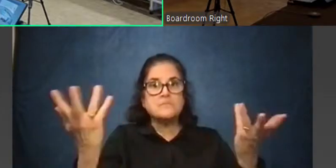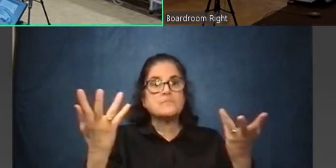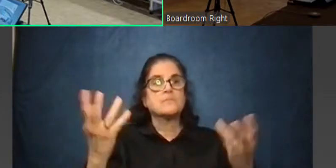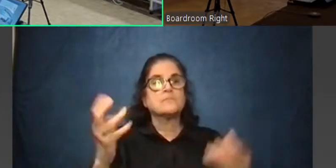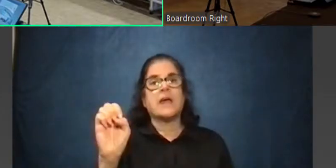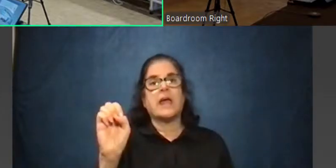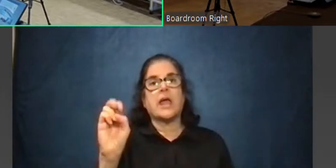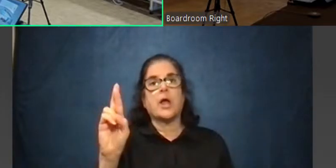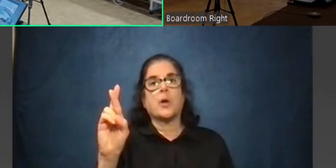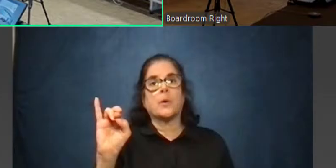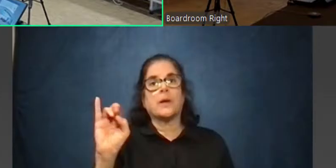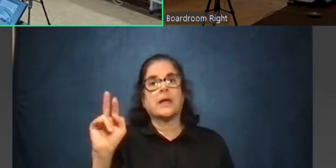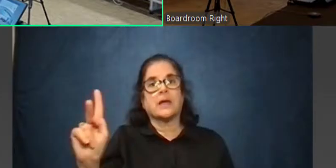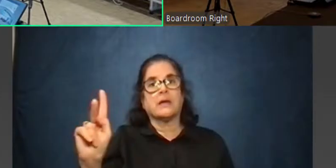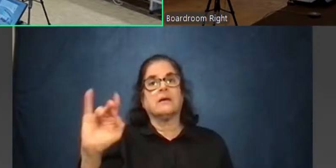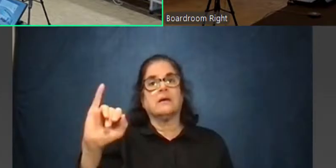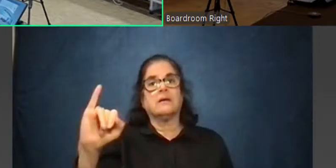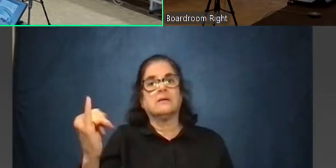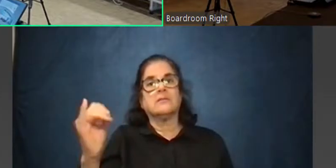Innovations.